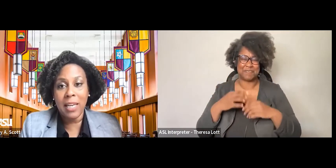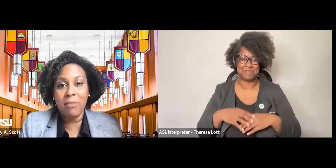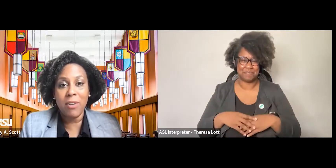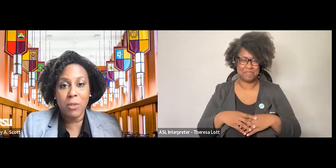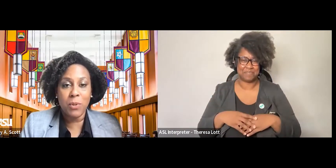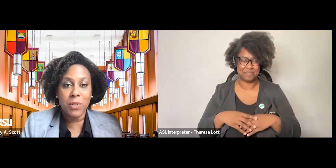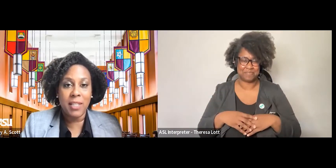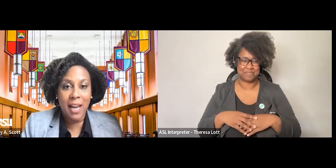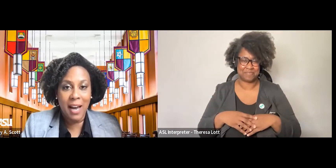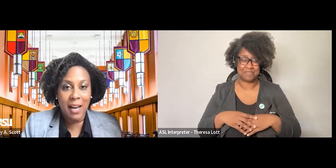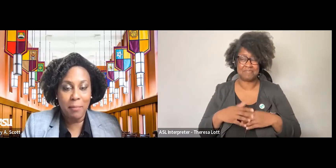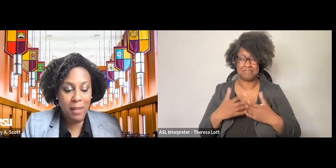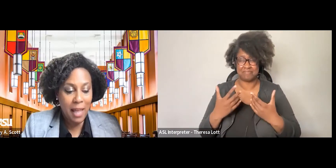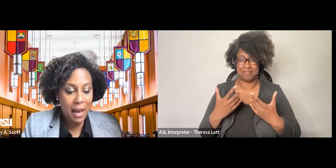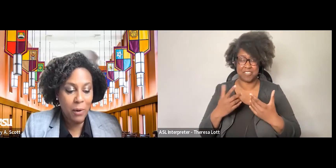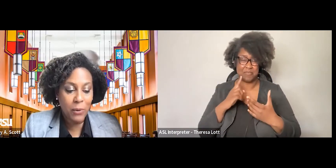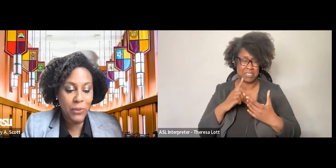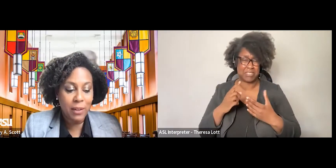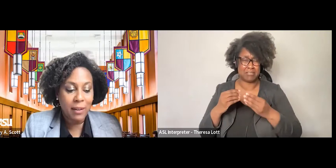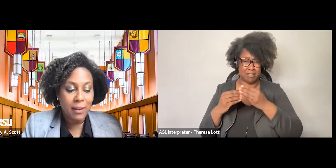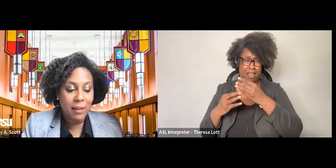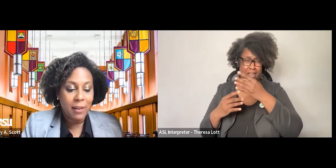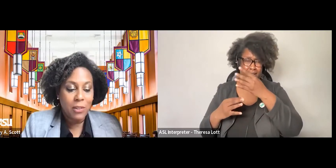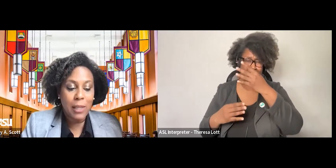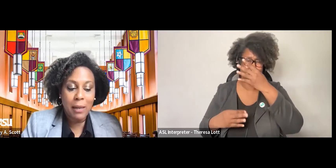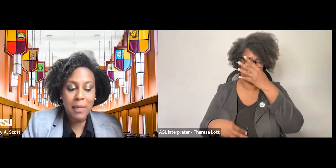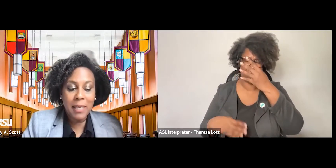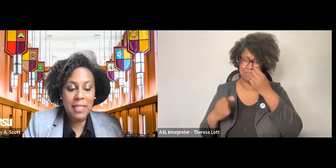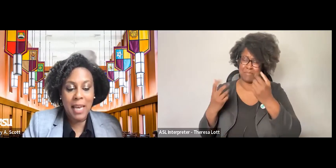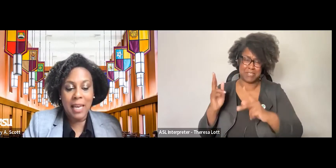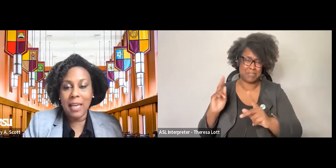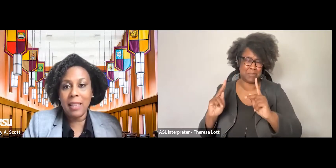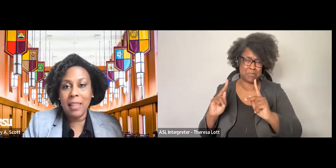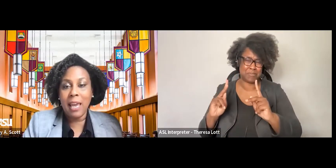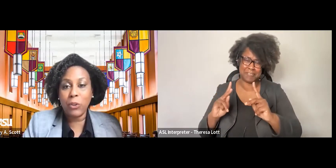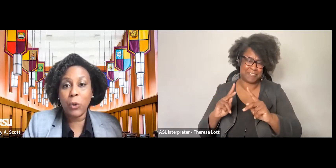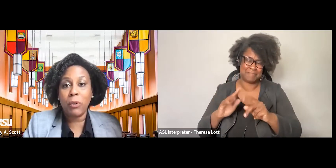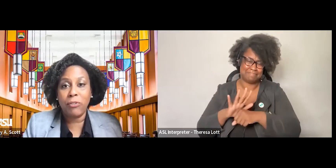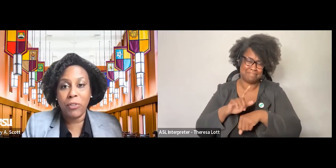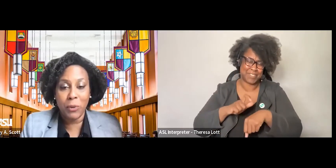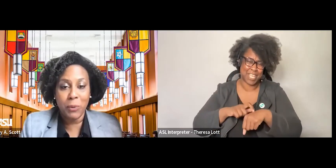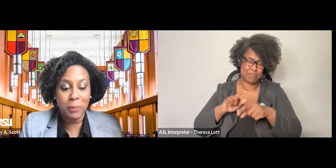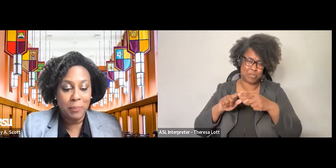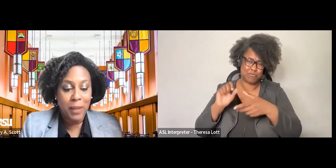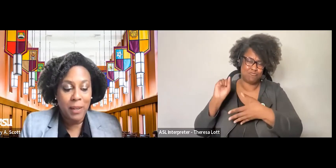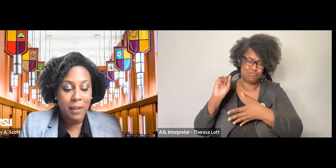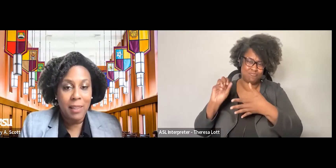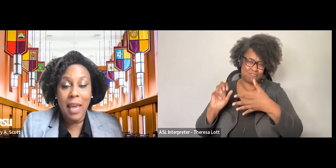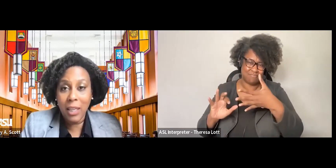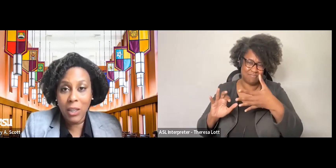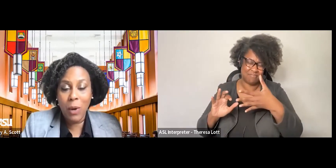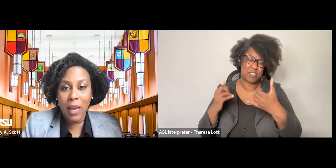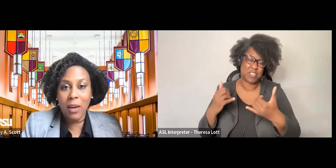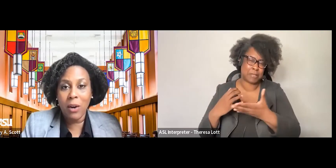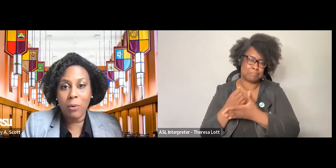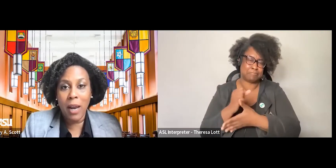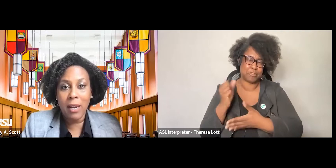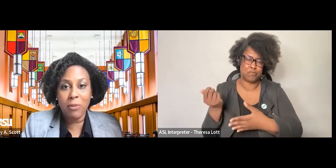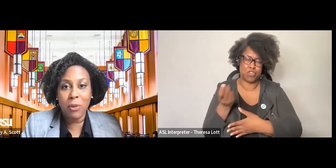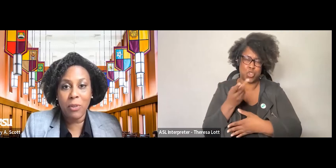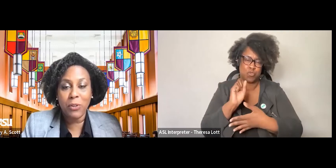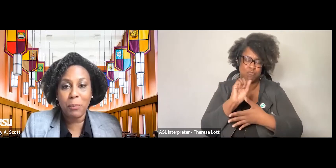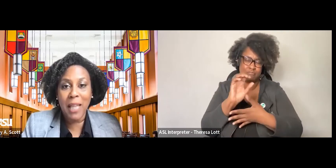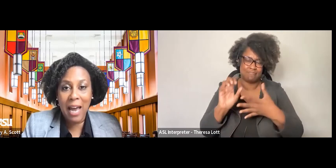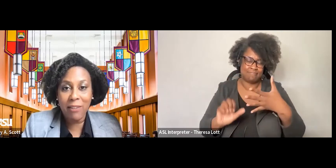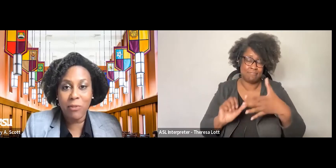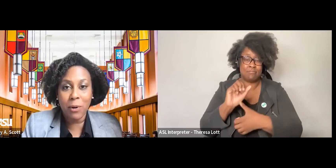more individuals than time allows. So let me say thanks to a few. Thank you, AERA,